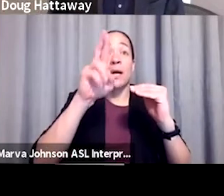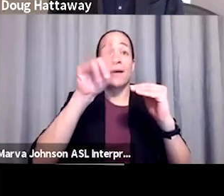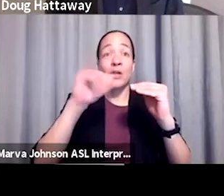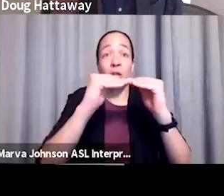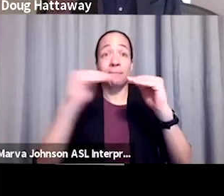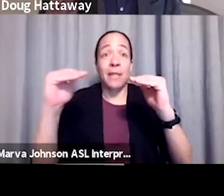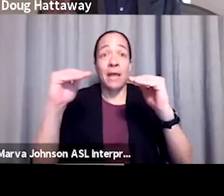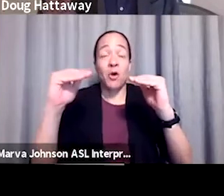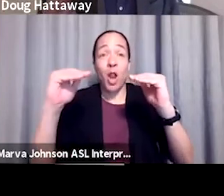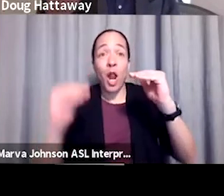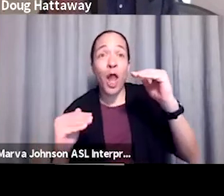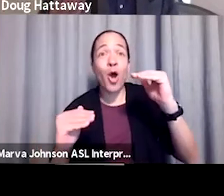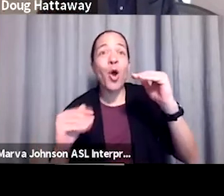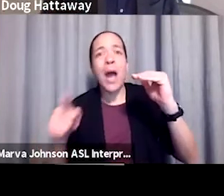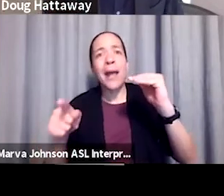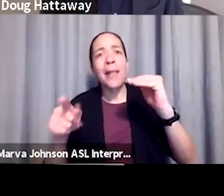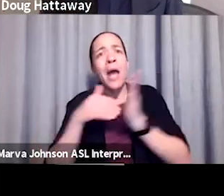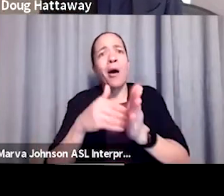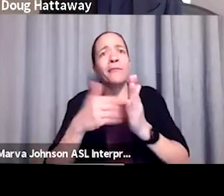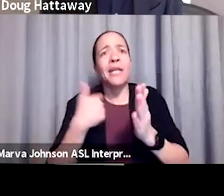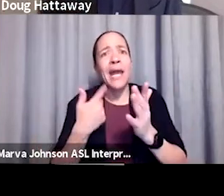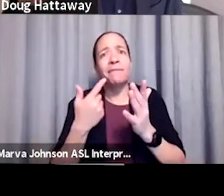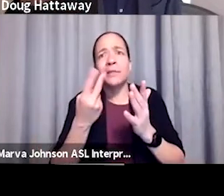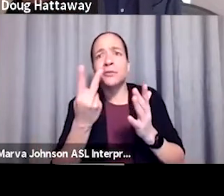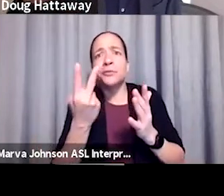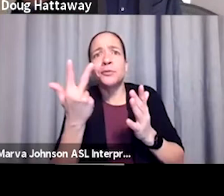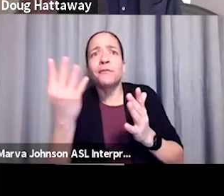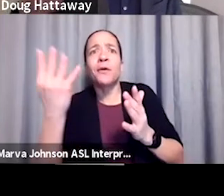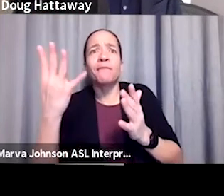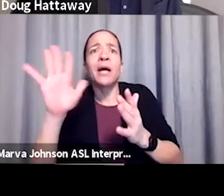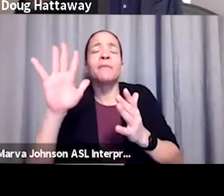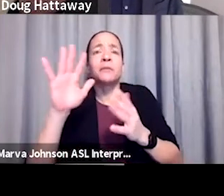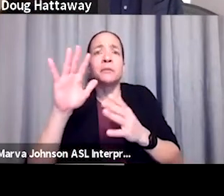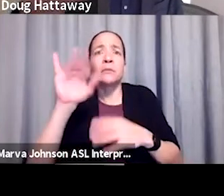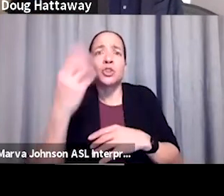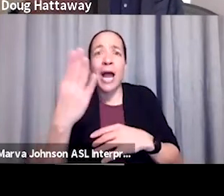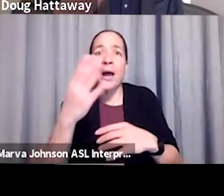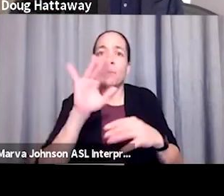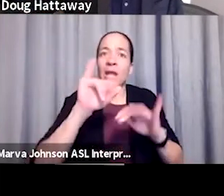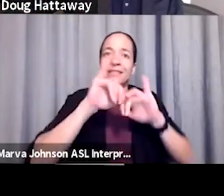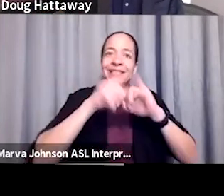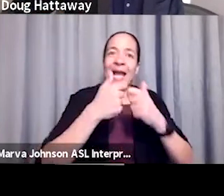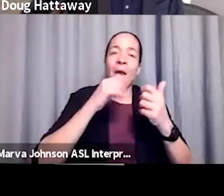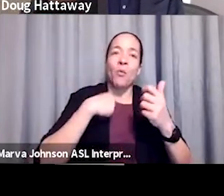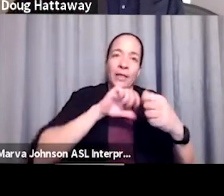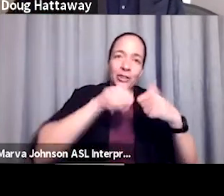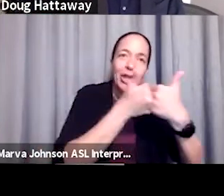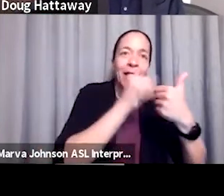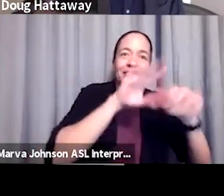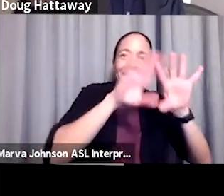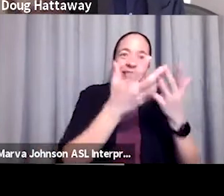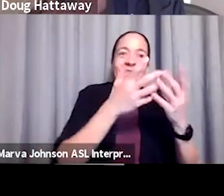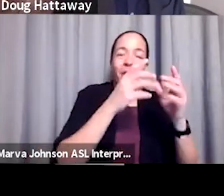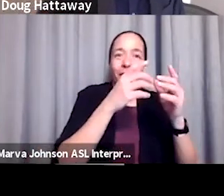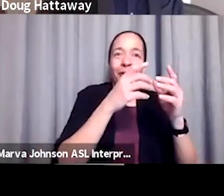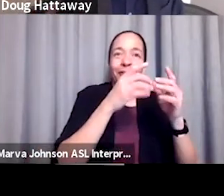often. That's like countering it with a fact. You can counter it with stories of real people who are